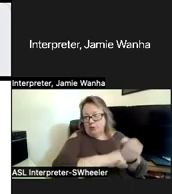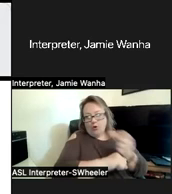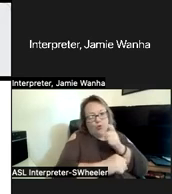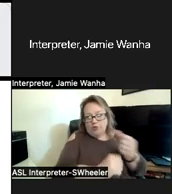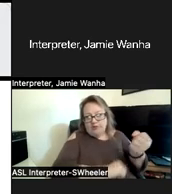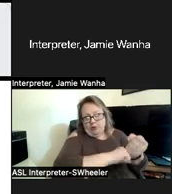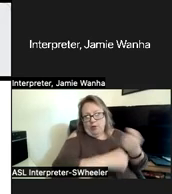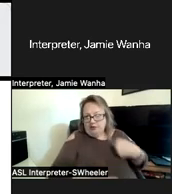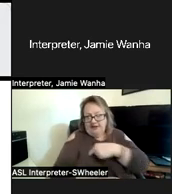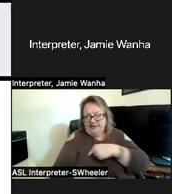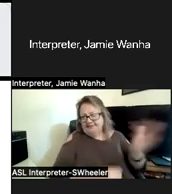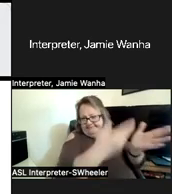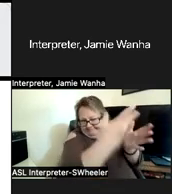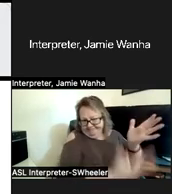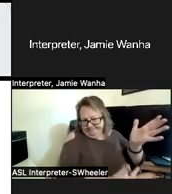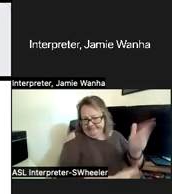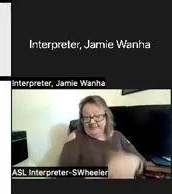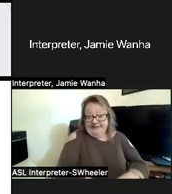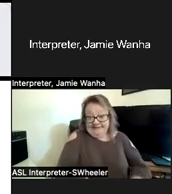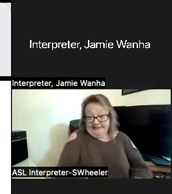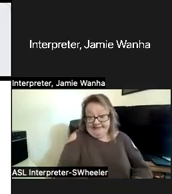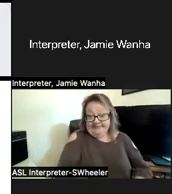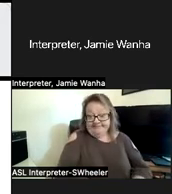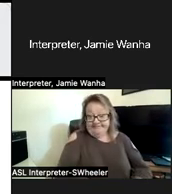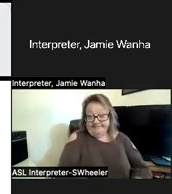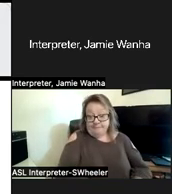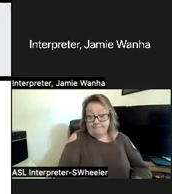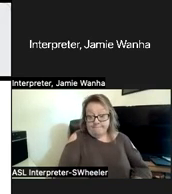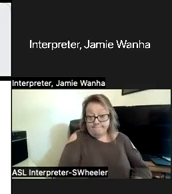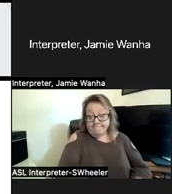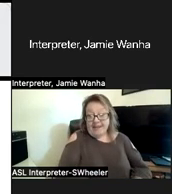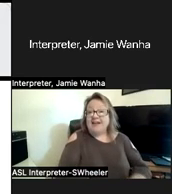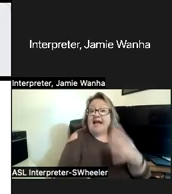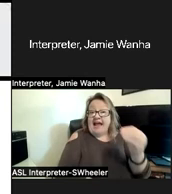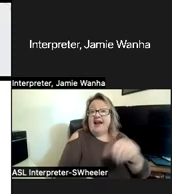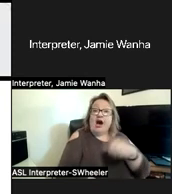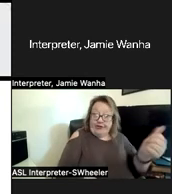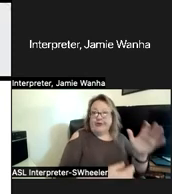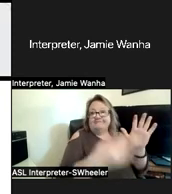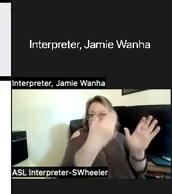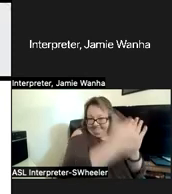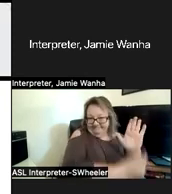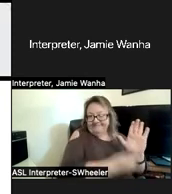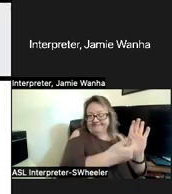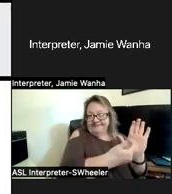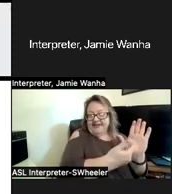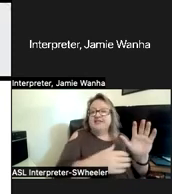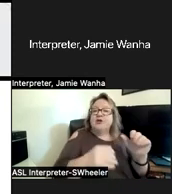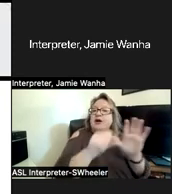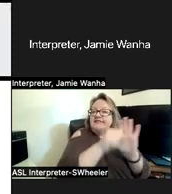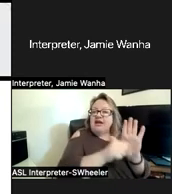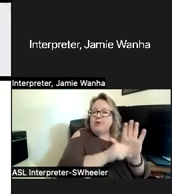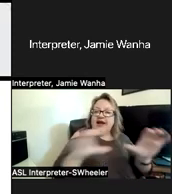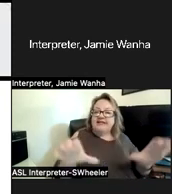organization at the Southern California Earthquake Center through these organizations as well. And our statewide activities, of course, are our website.